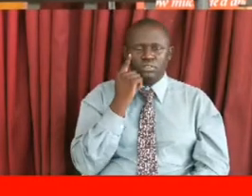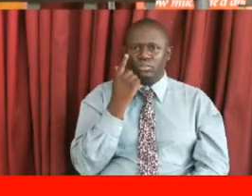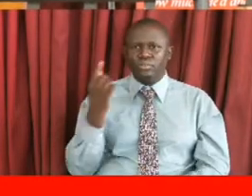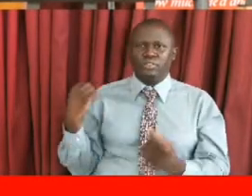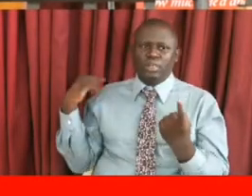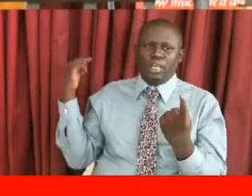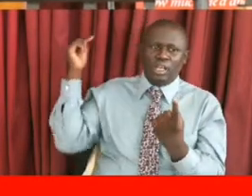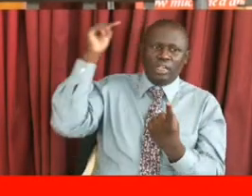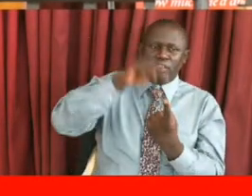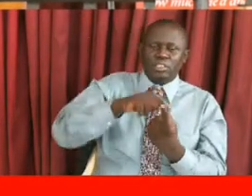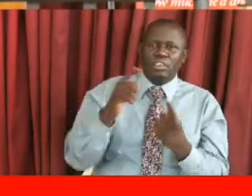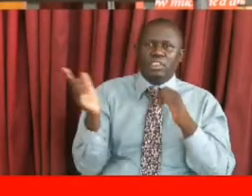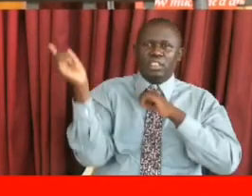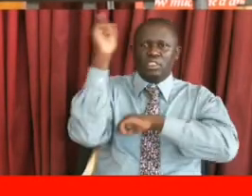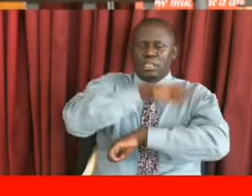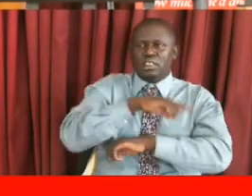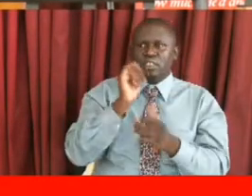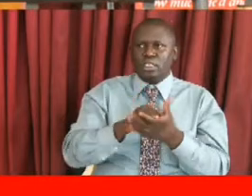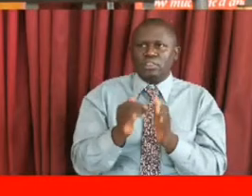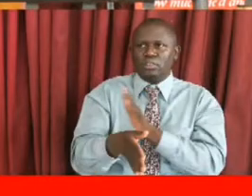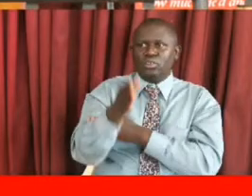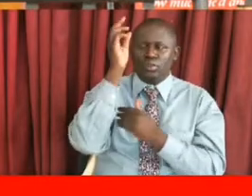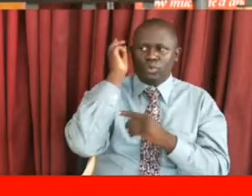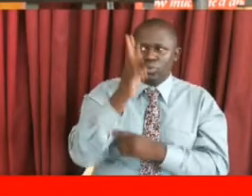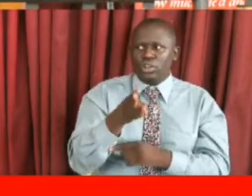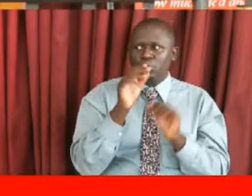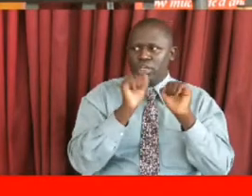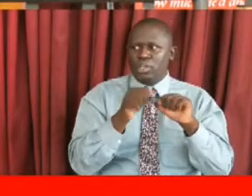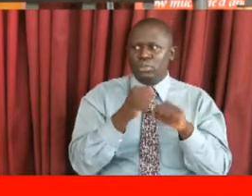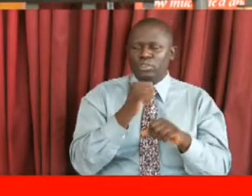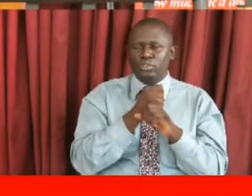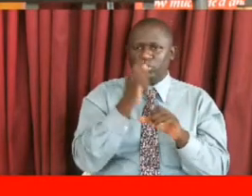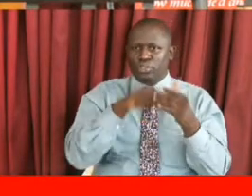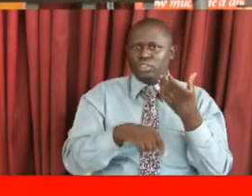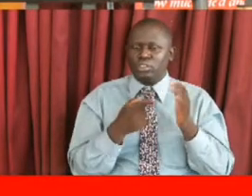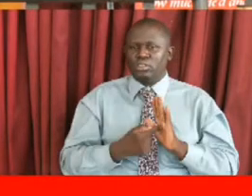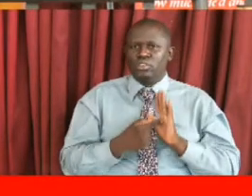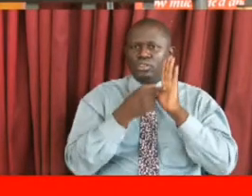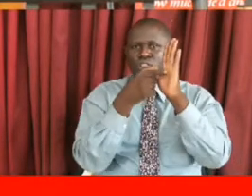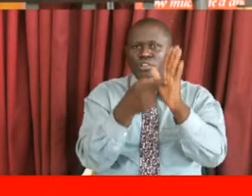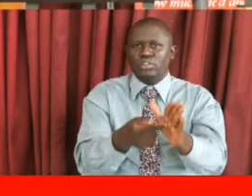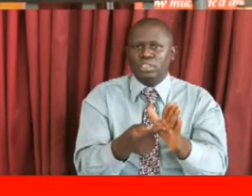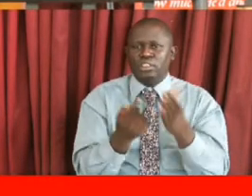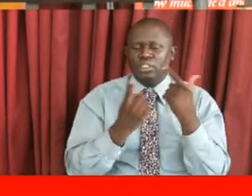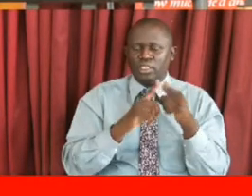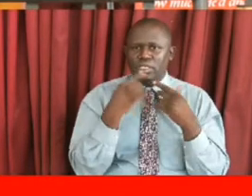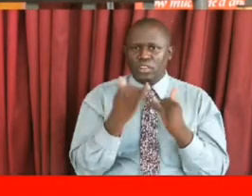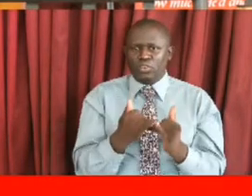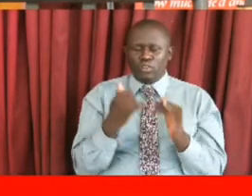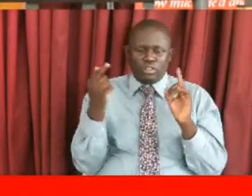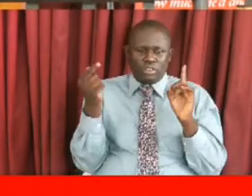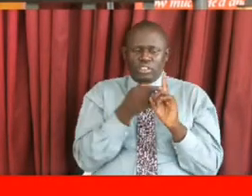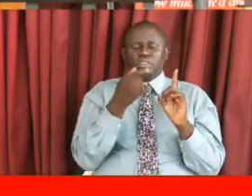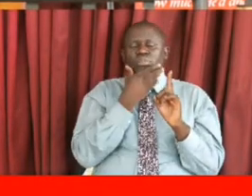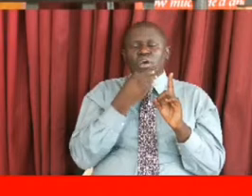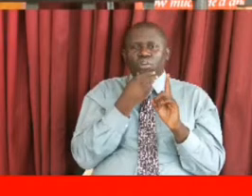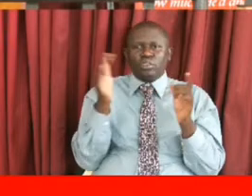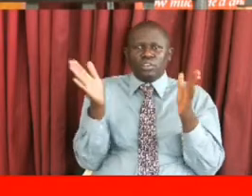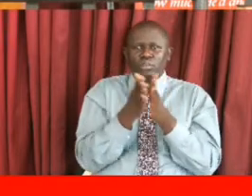able to reveal it then this man who was about supposed to fade out